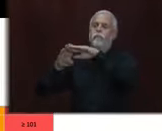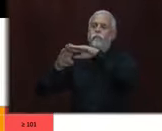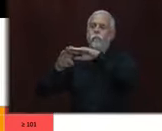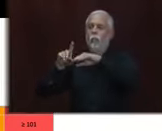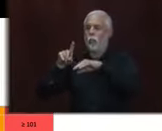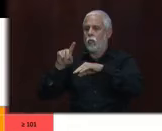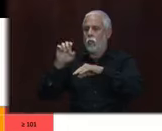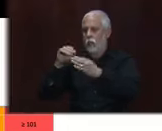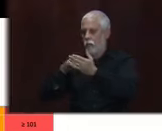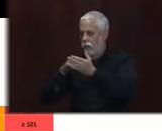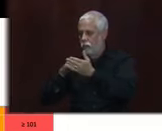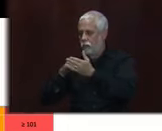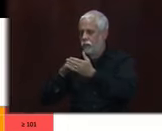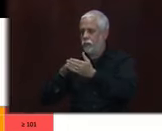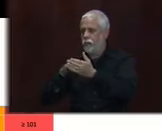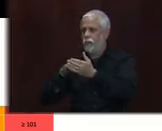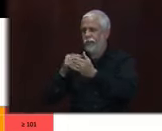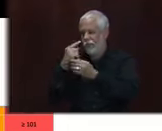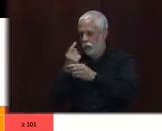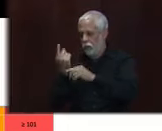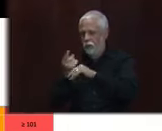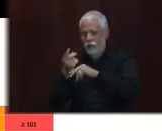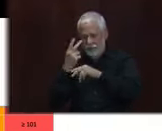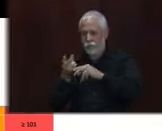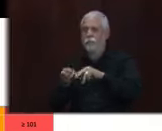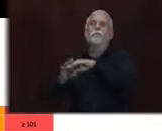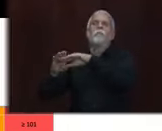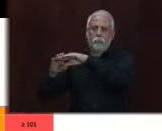per 100,000 in the last couple of days.